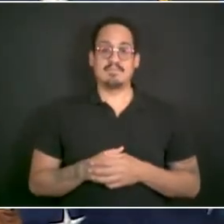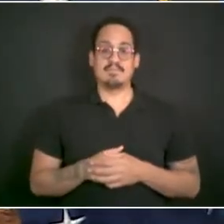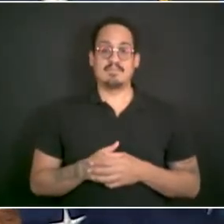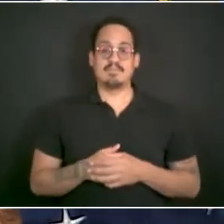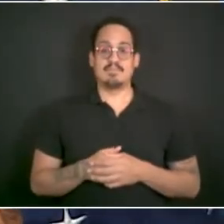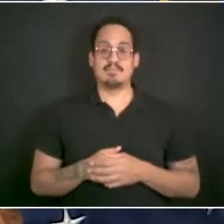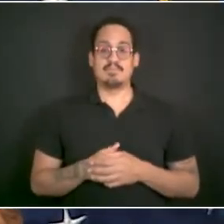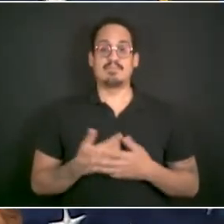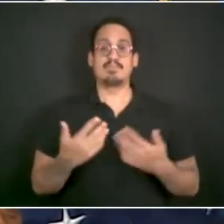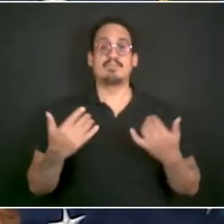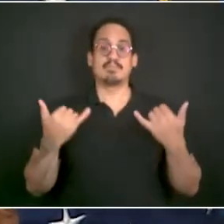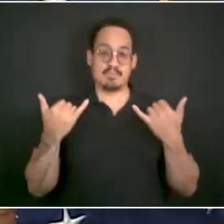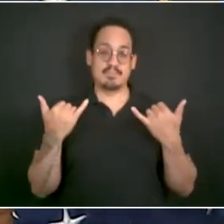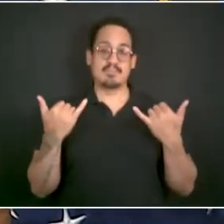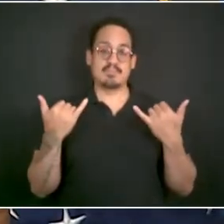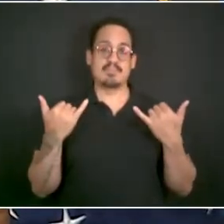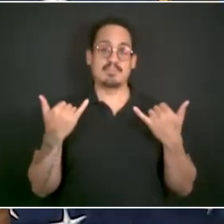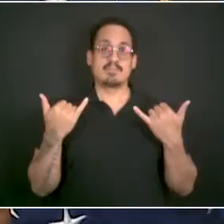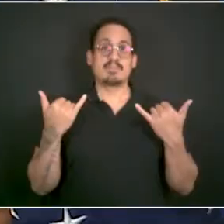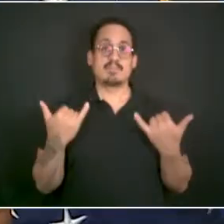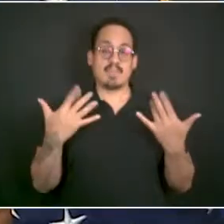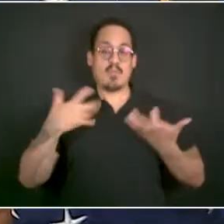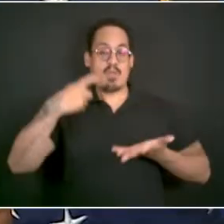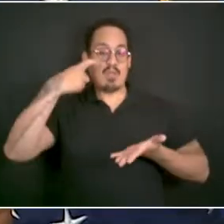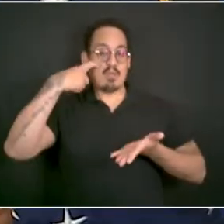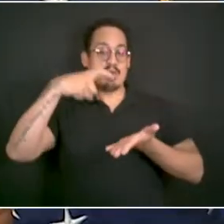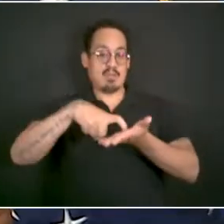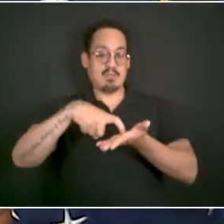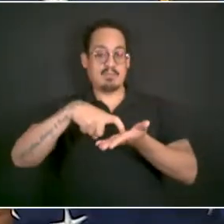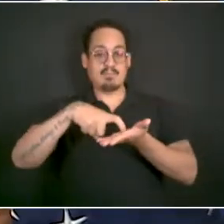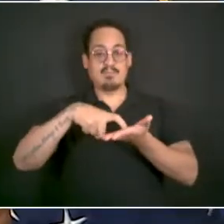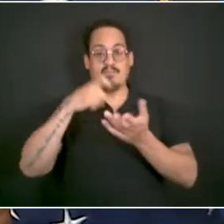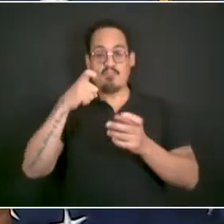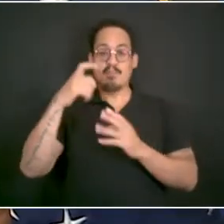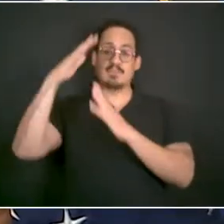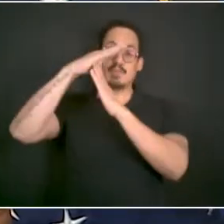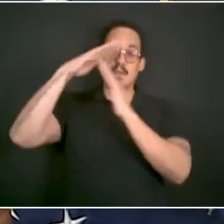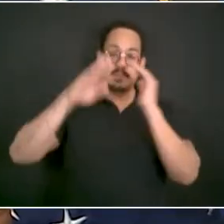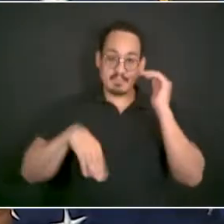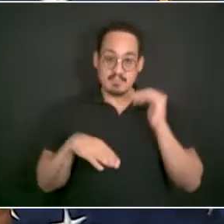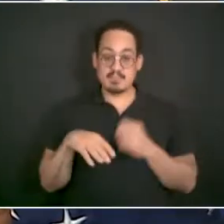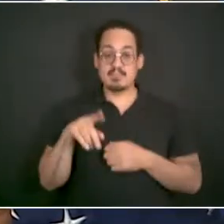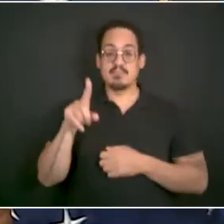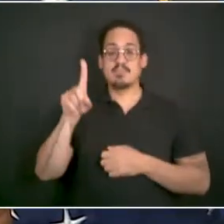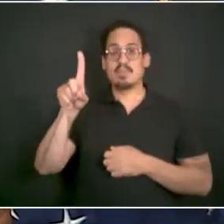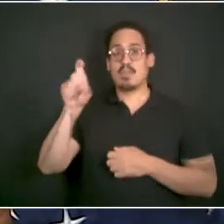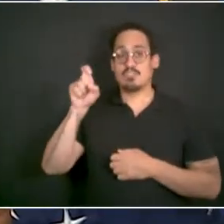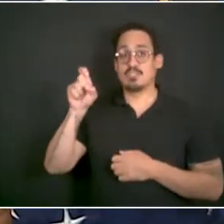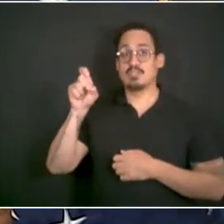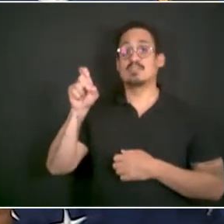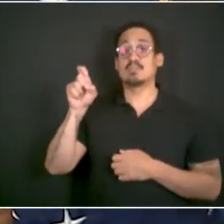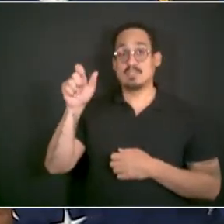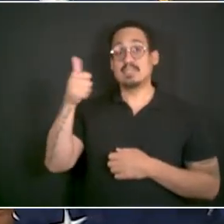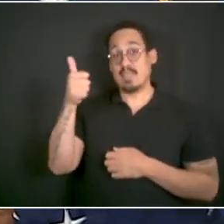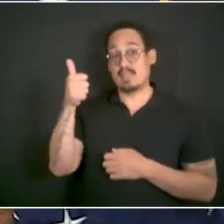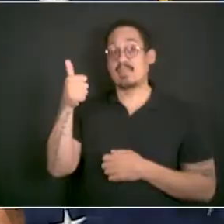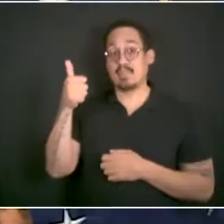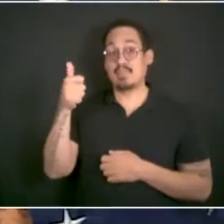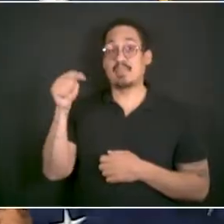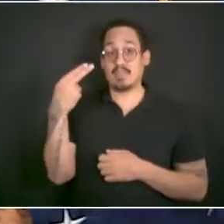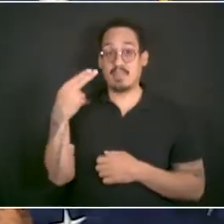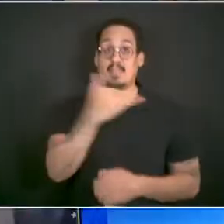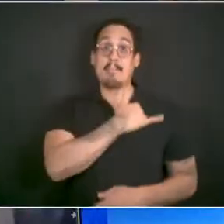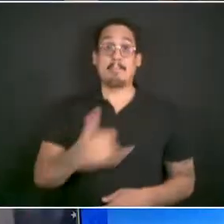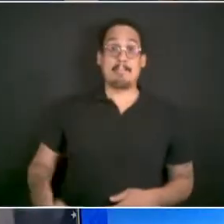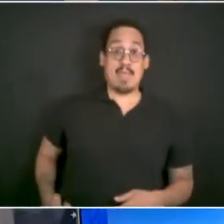today's events. I want to acknowledge folks from top to bottom. Of course, our 110th mayor of the city of New York, the Honorable Eric Leroy Adams. Want to call out?